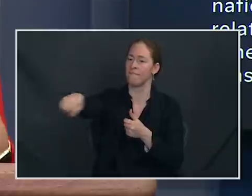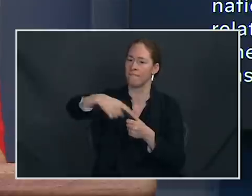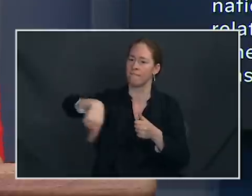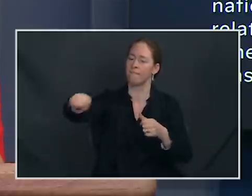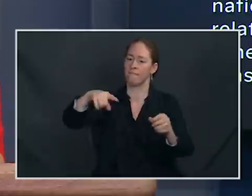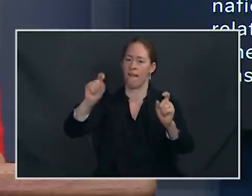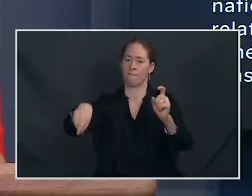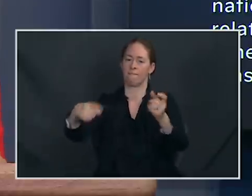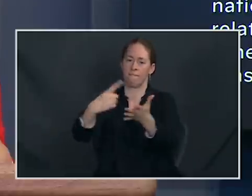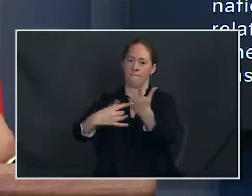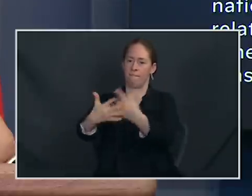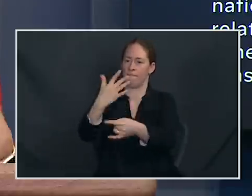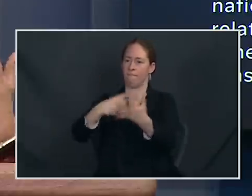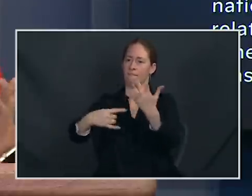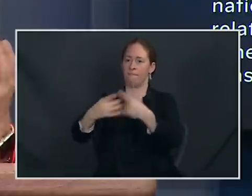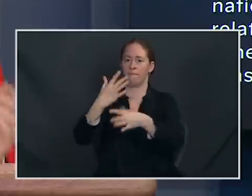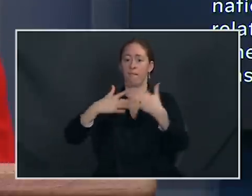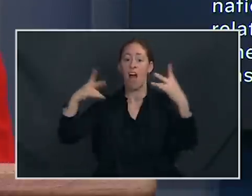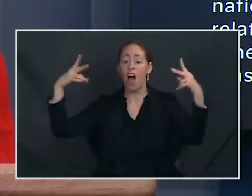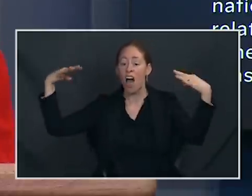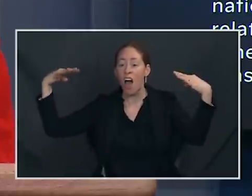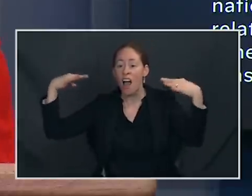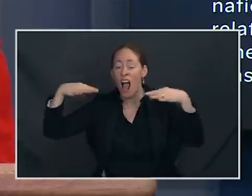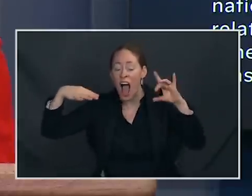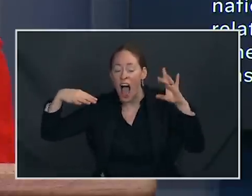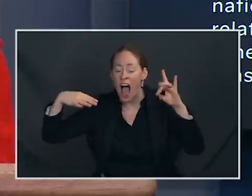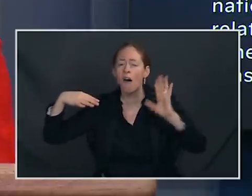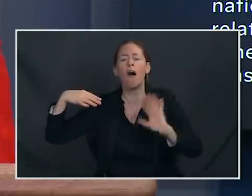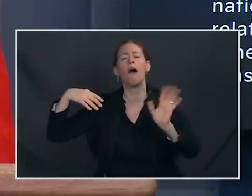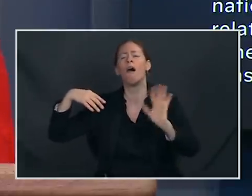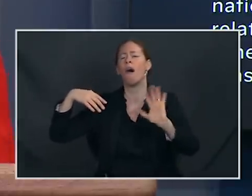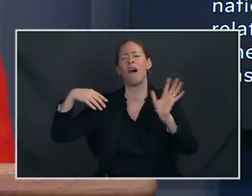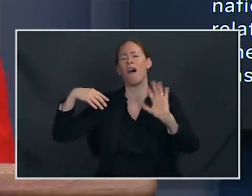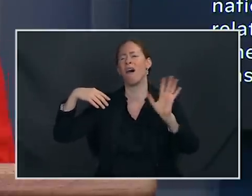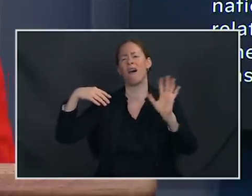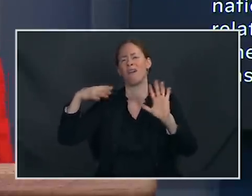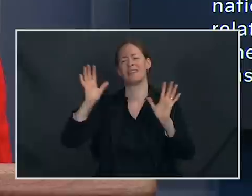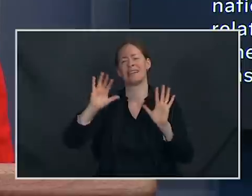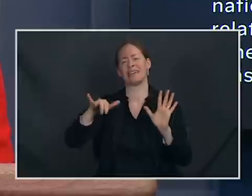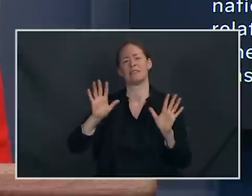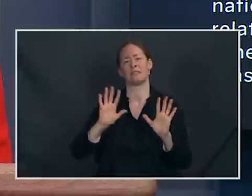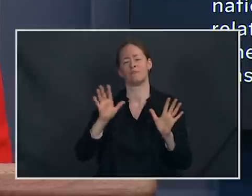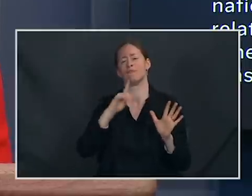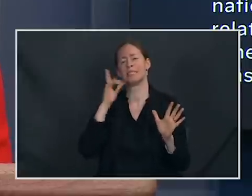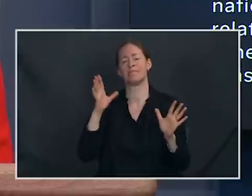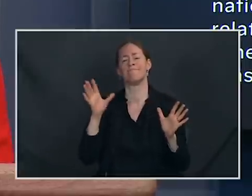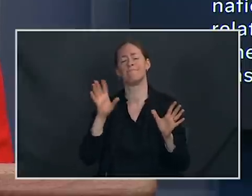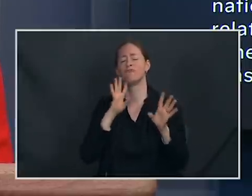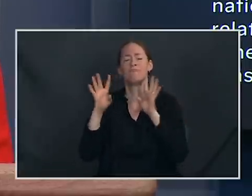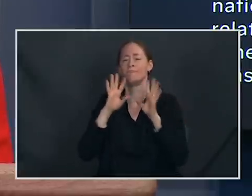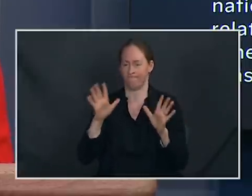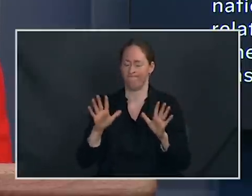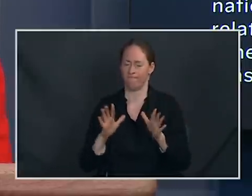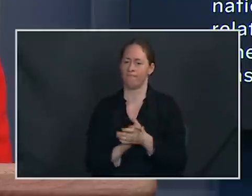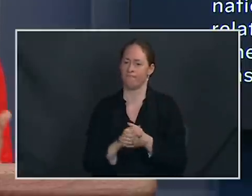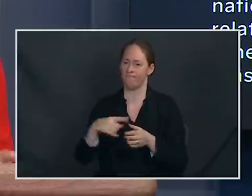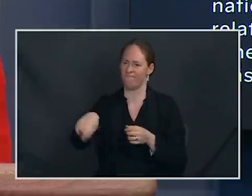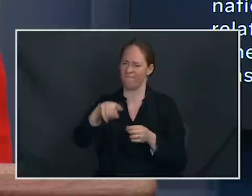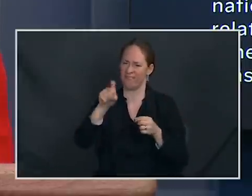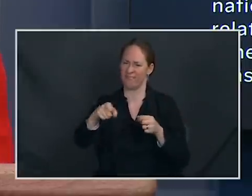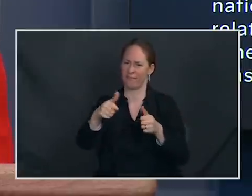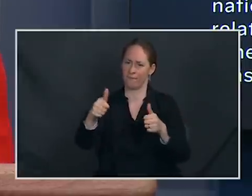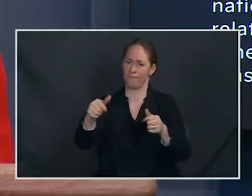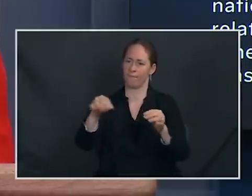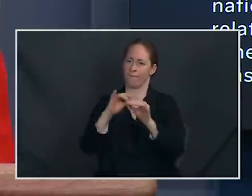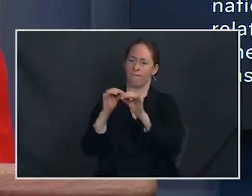is make the case for the cost of an action. And I think he doesn't feel that there, the Democrats and